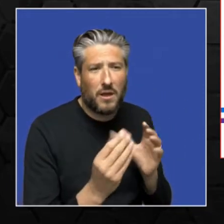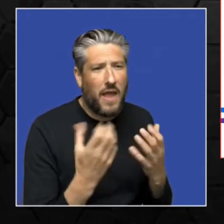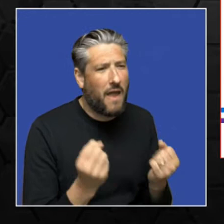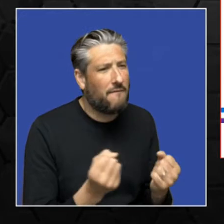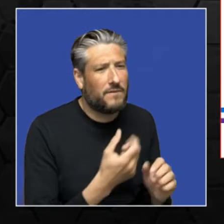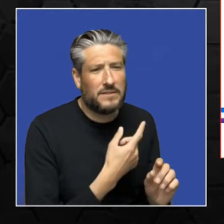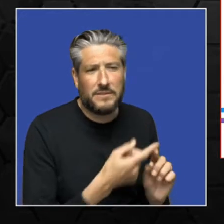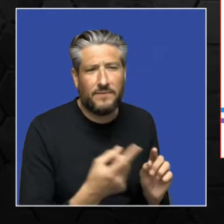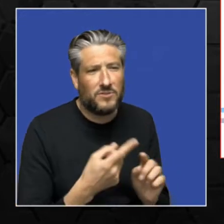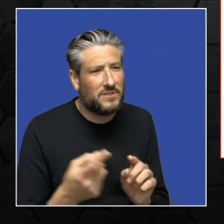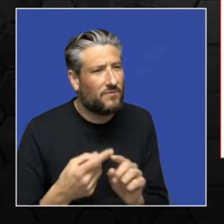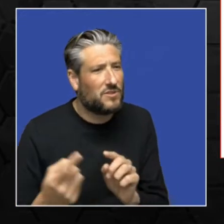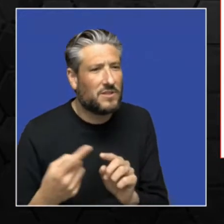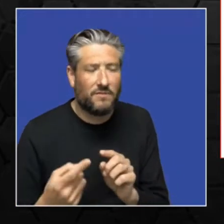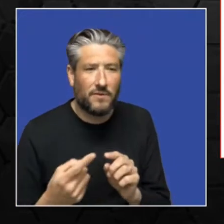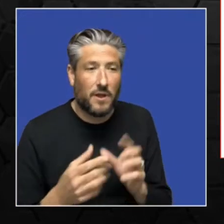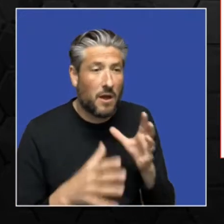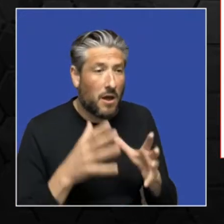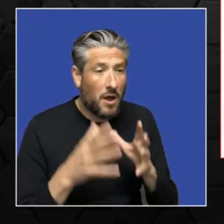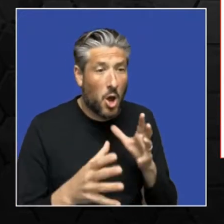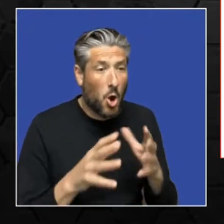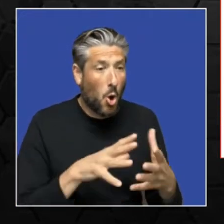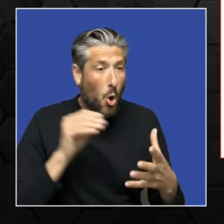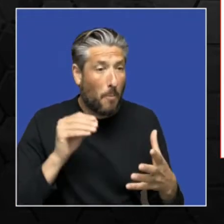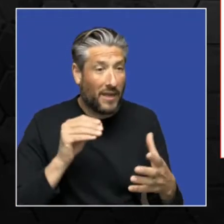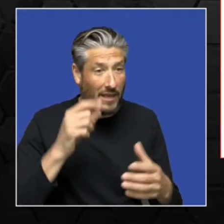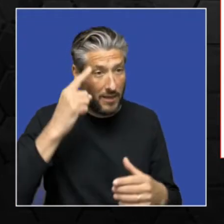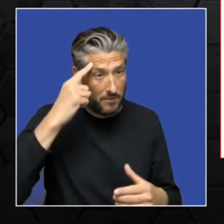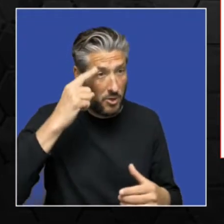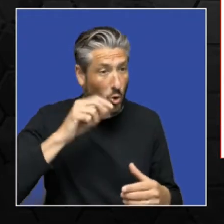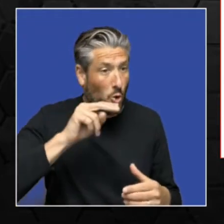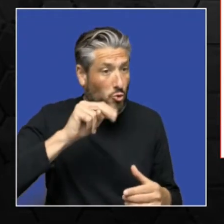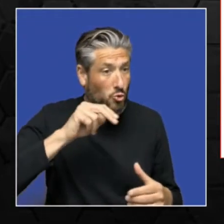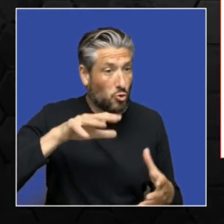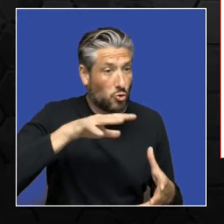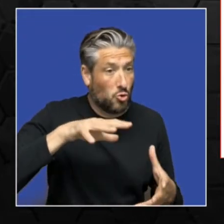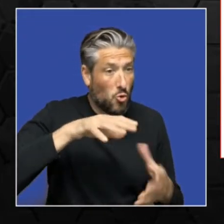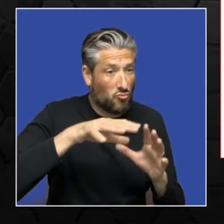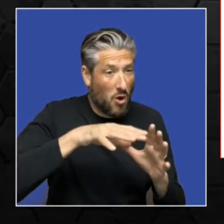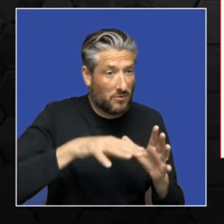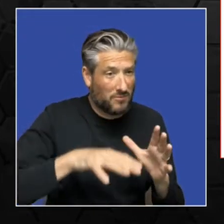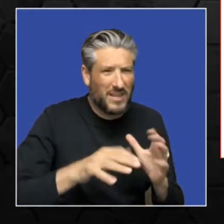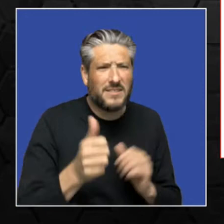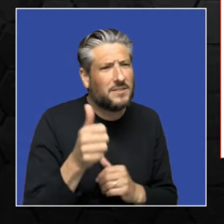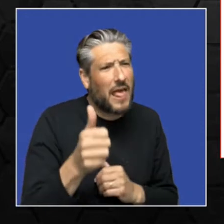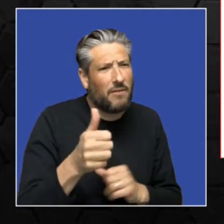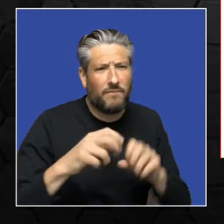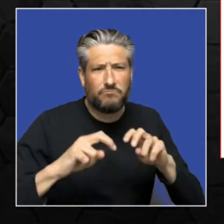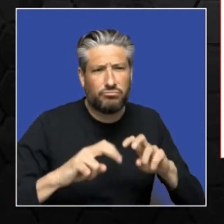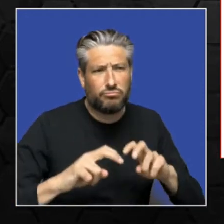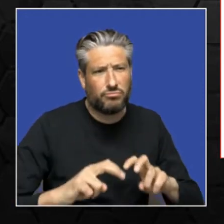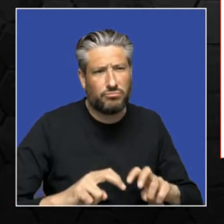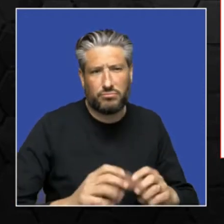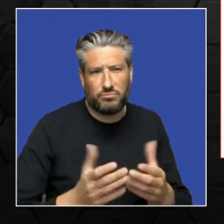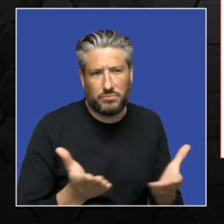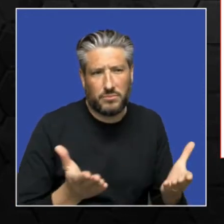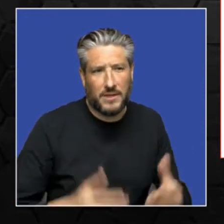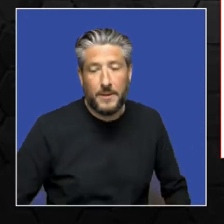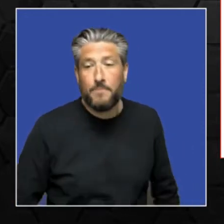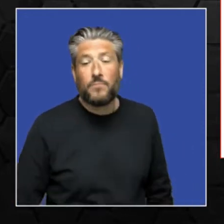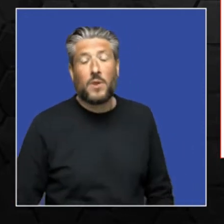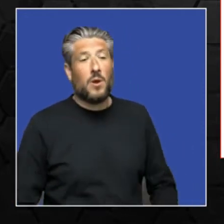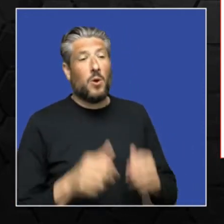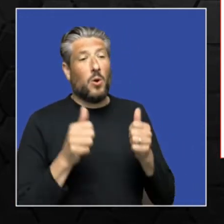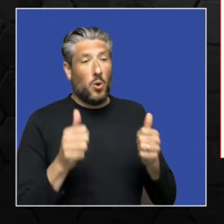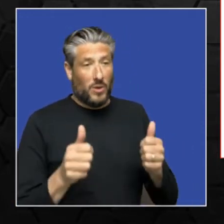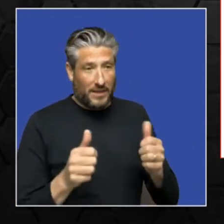neuron. So please feel free to explore those. So coming to a neural network. So